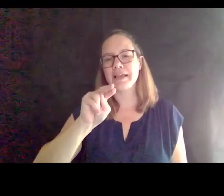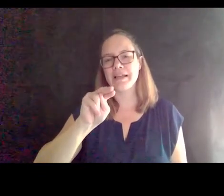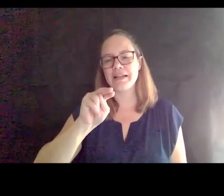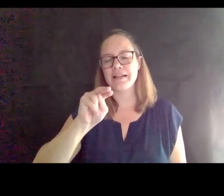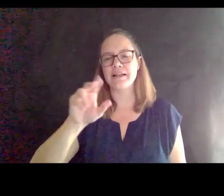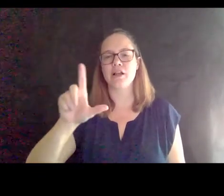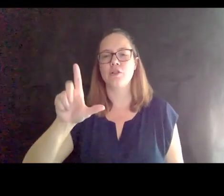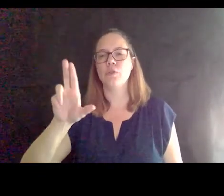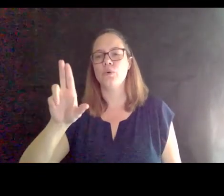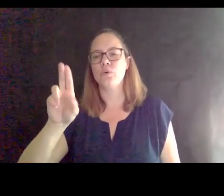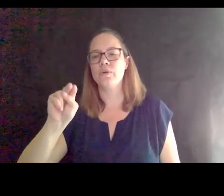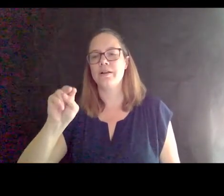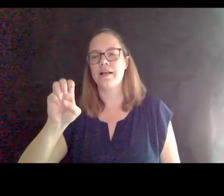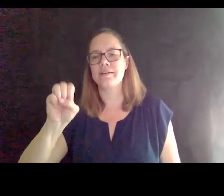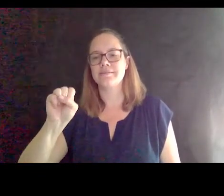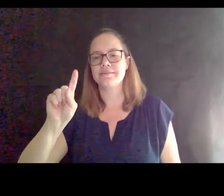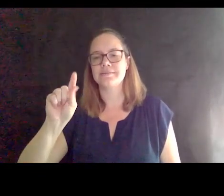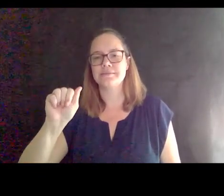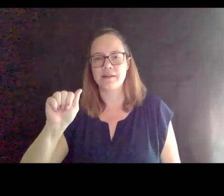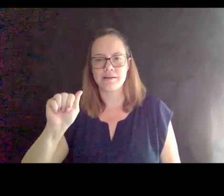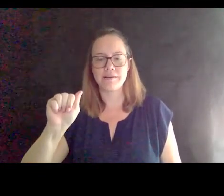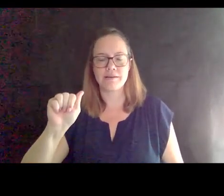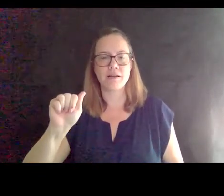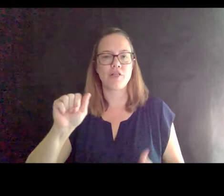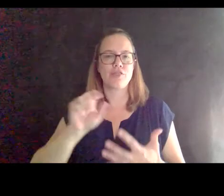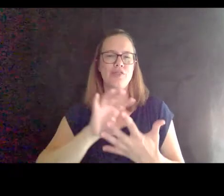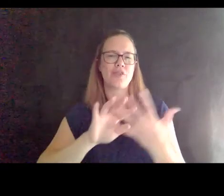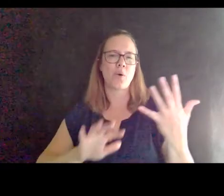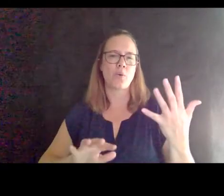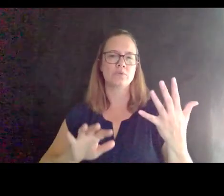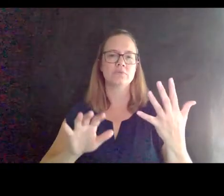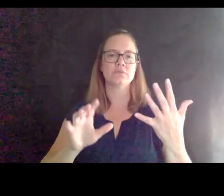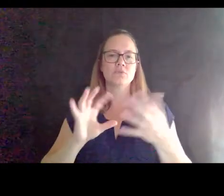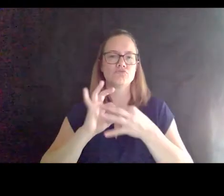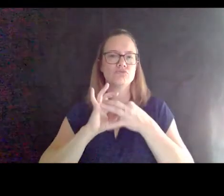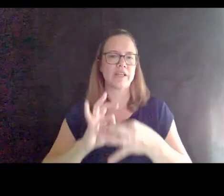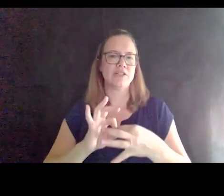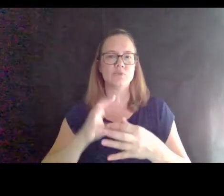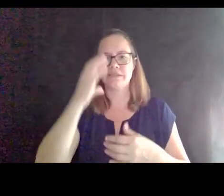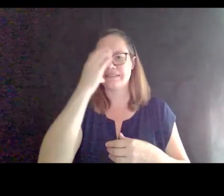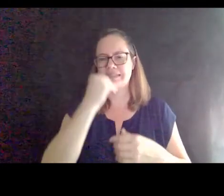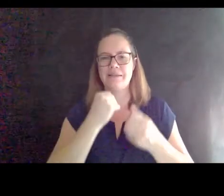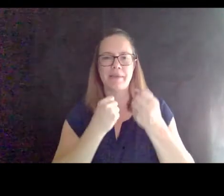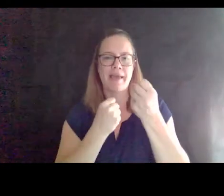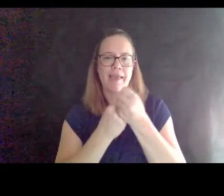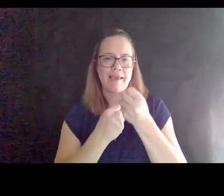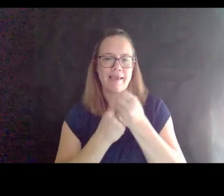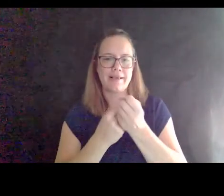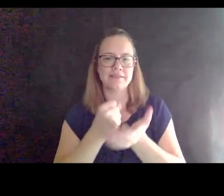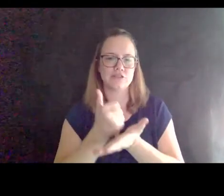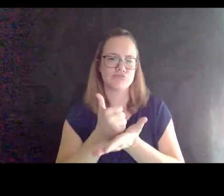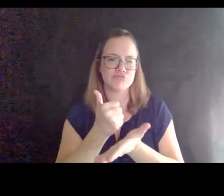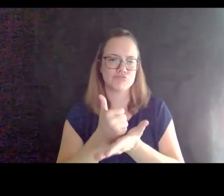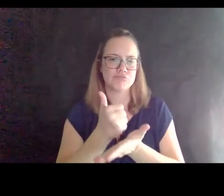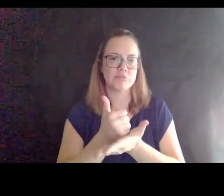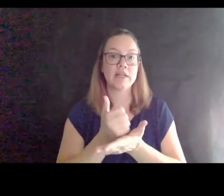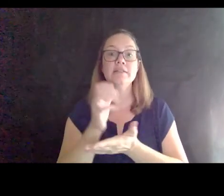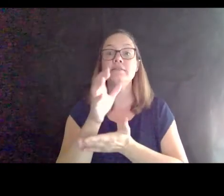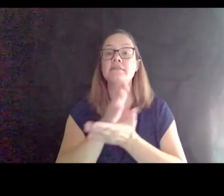Lunesta. Those are more of those sleep aids. And then certain